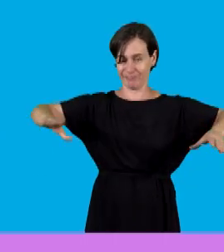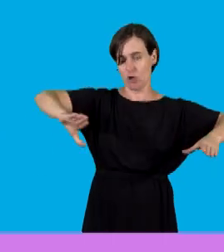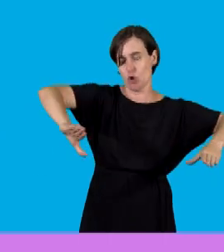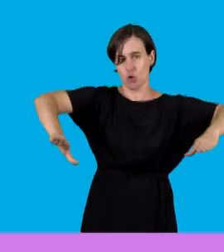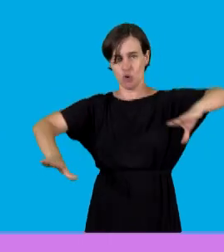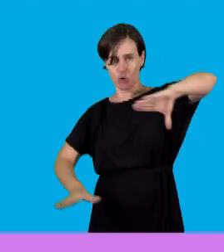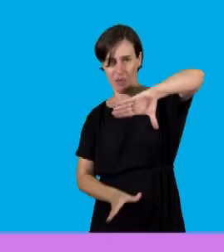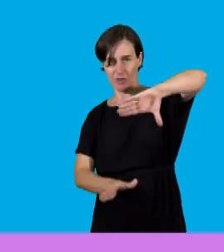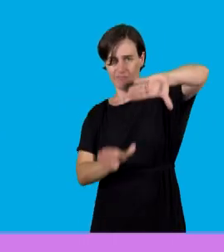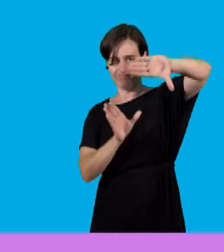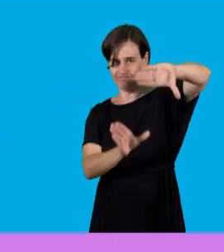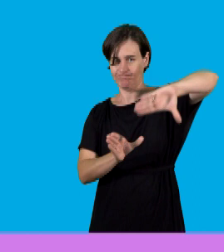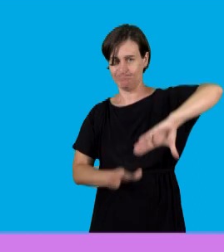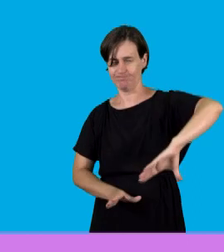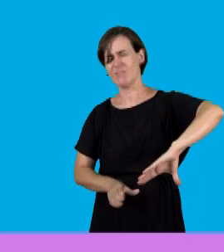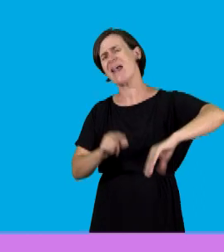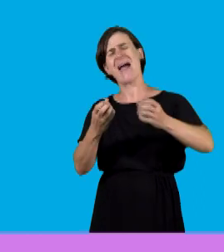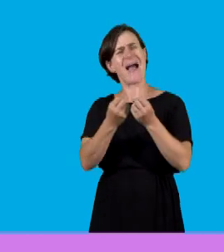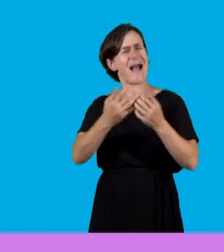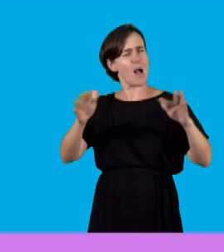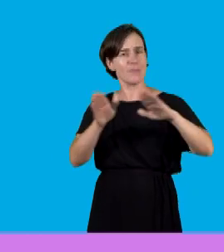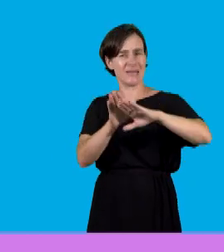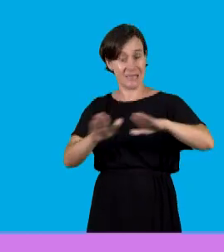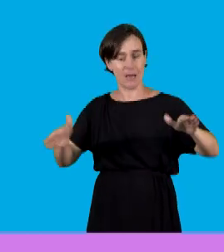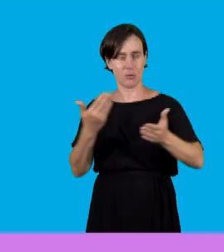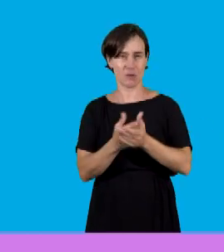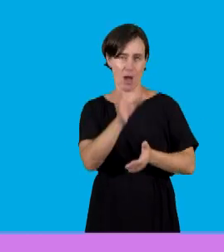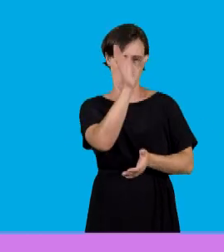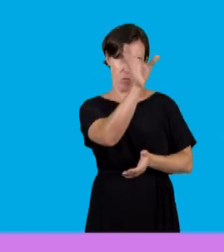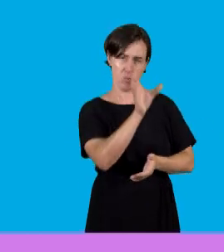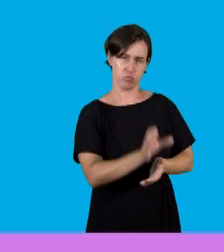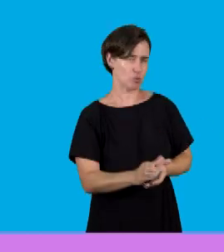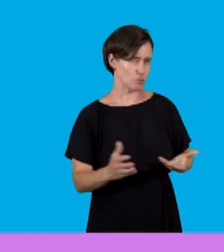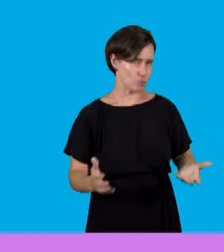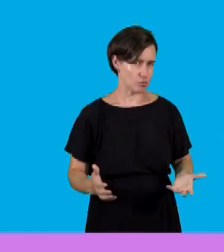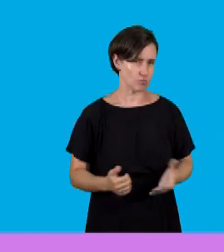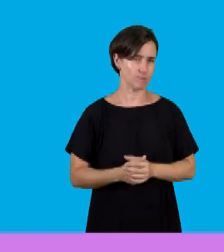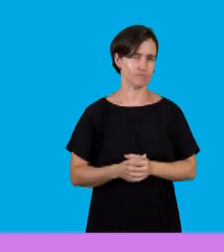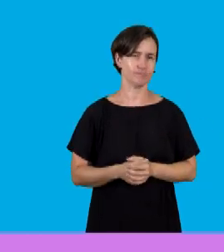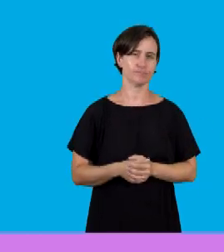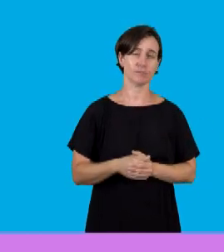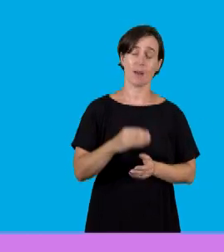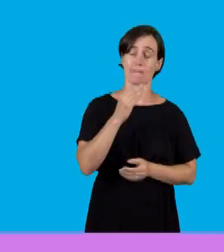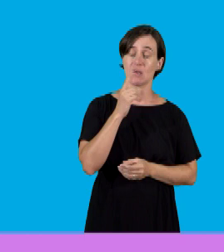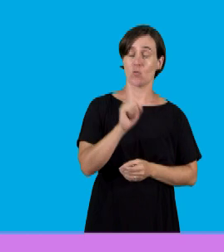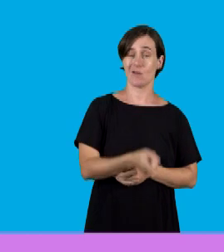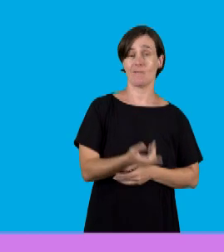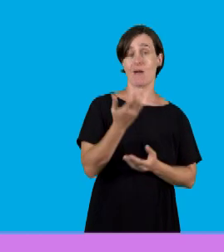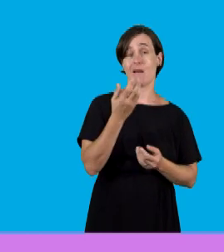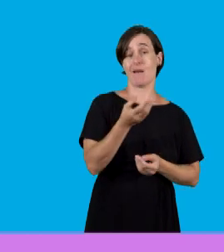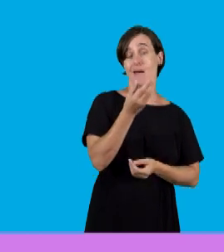that form. So now we want to know how many of them can fit along this length. So we're going to say number of